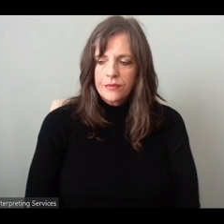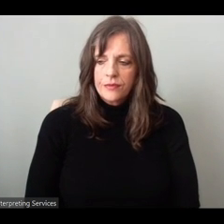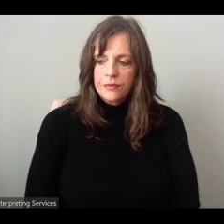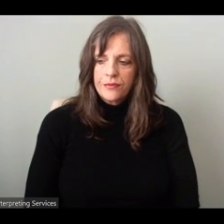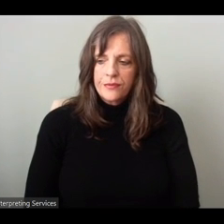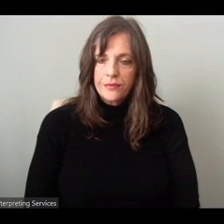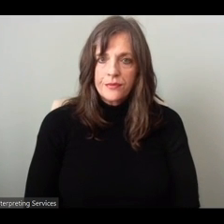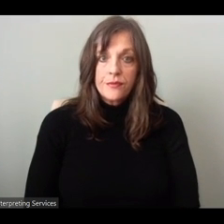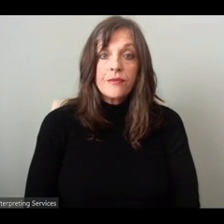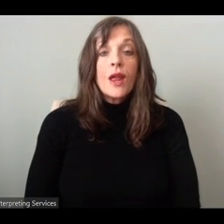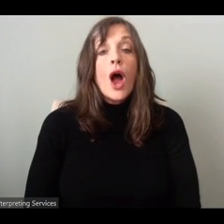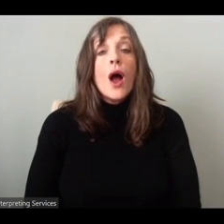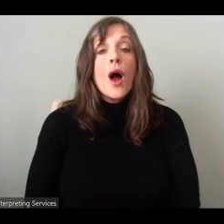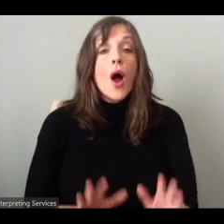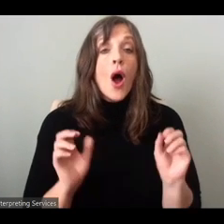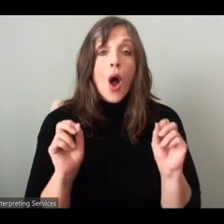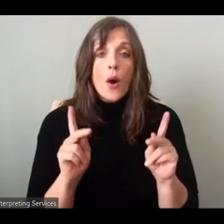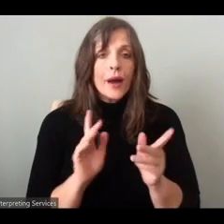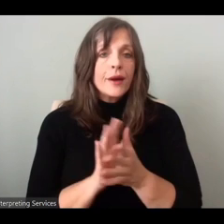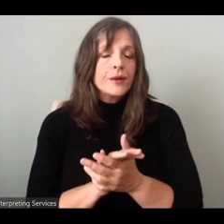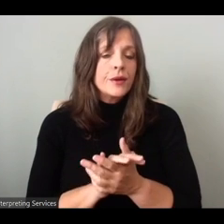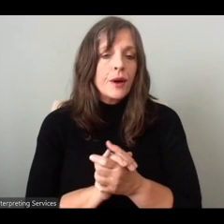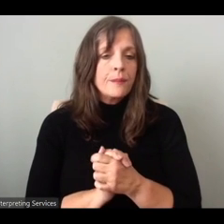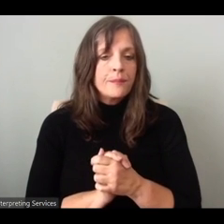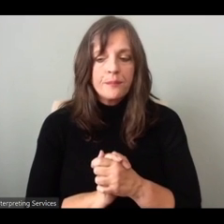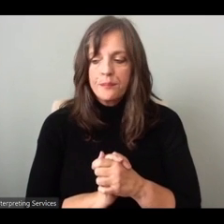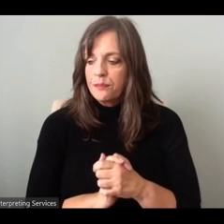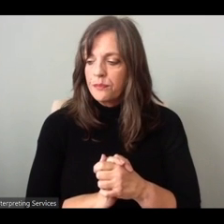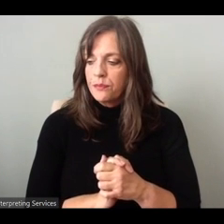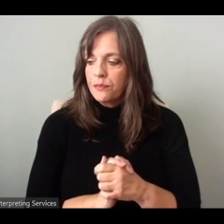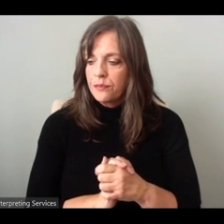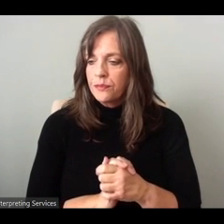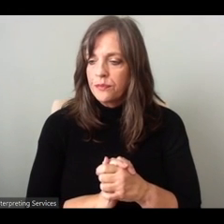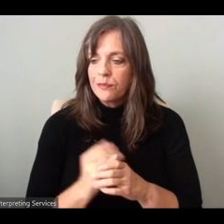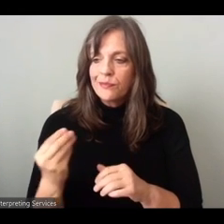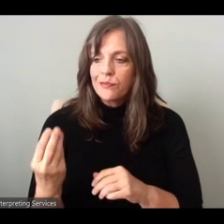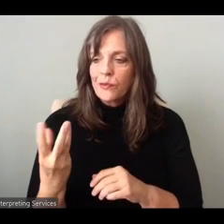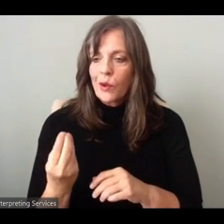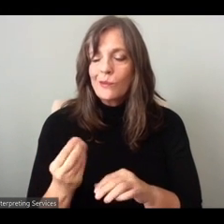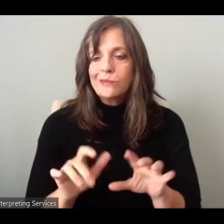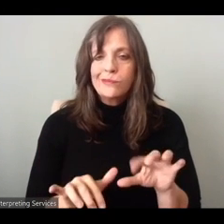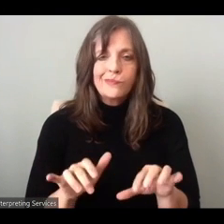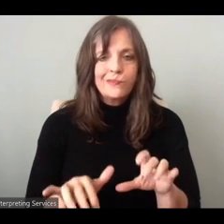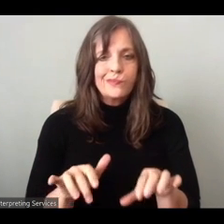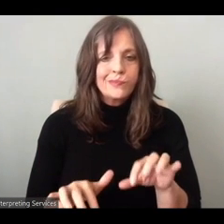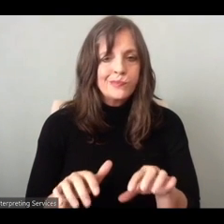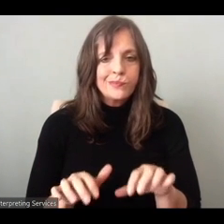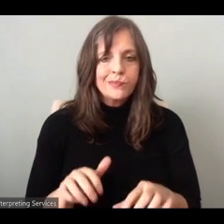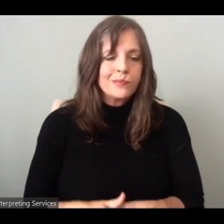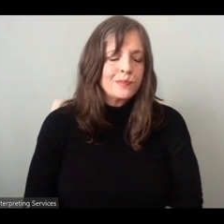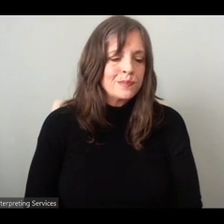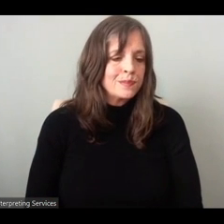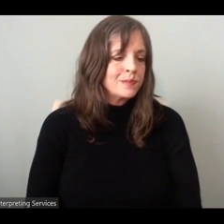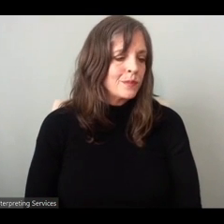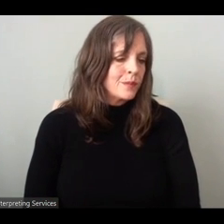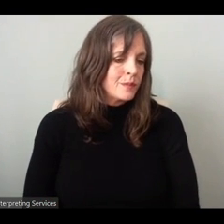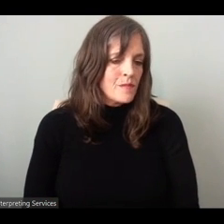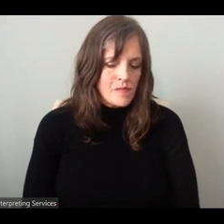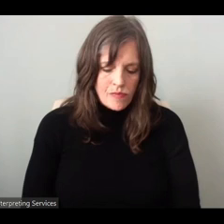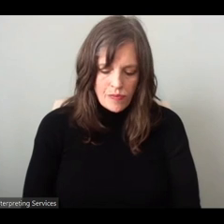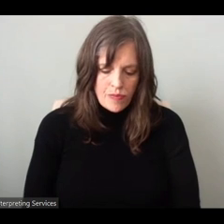And certainly that what the question addresses addressed in some of